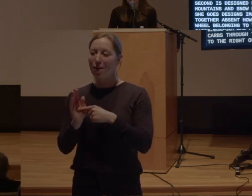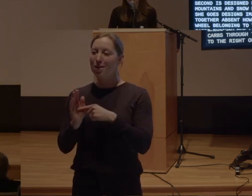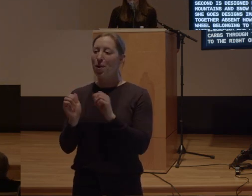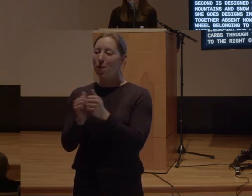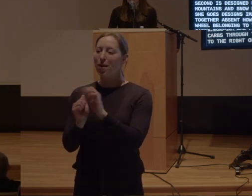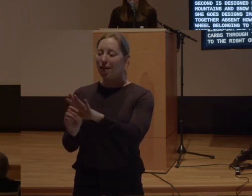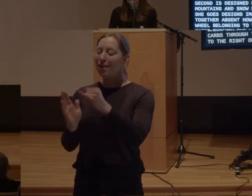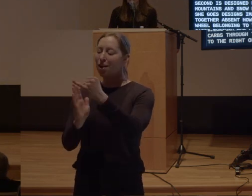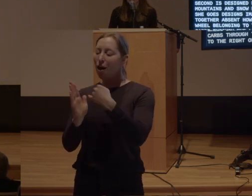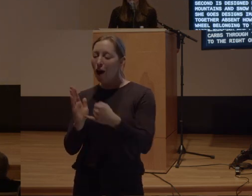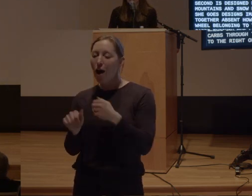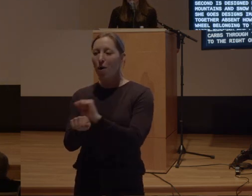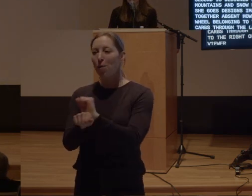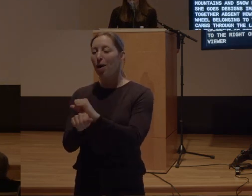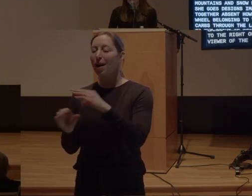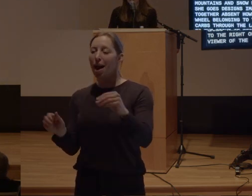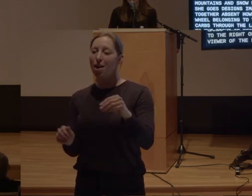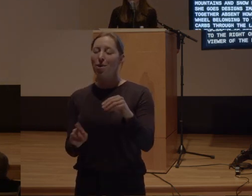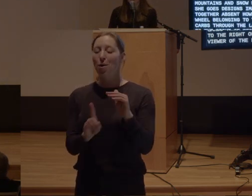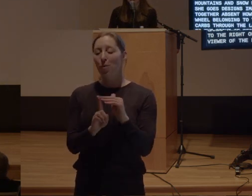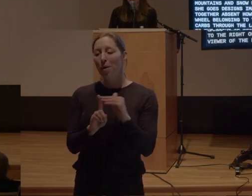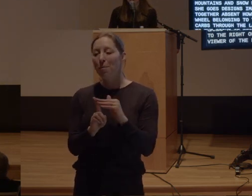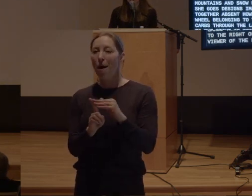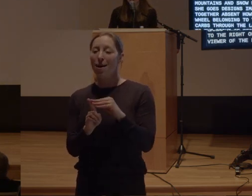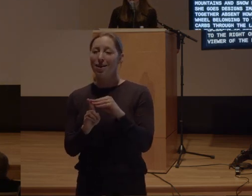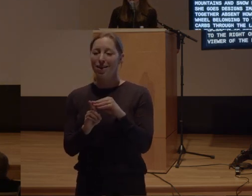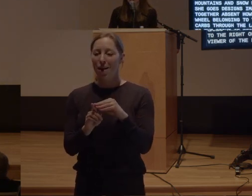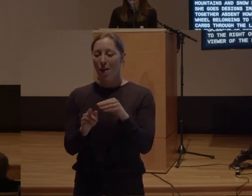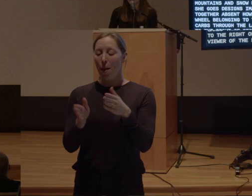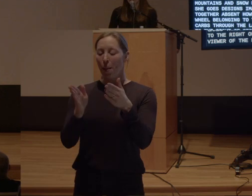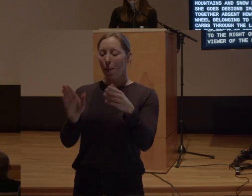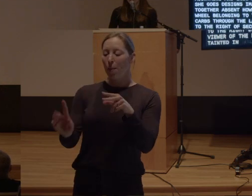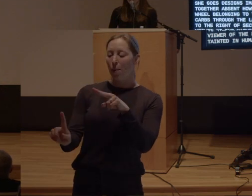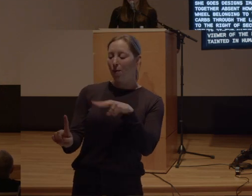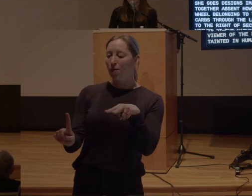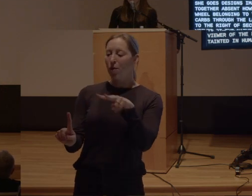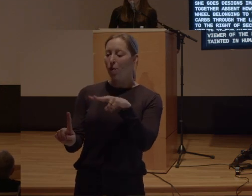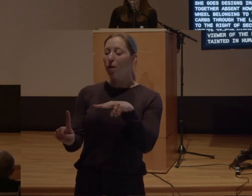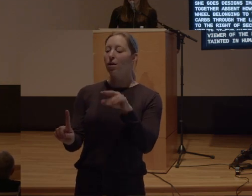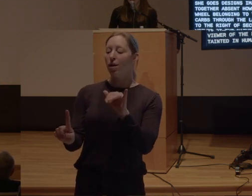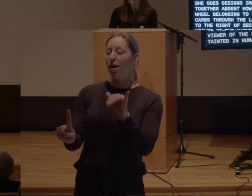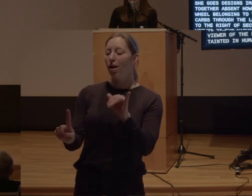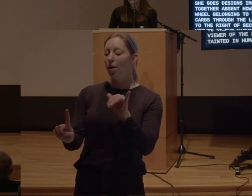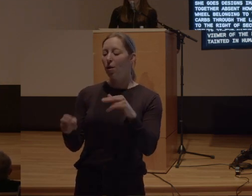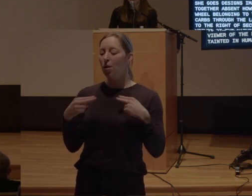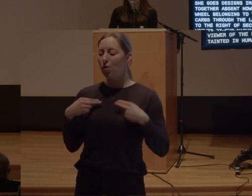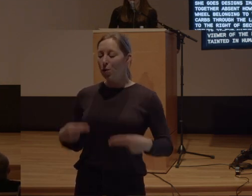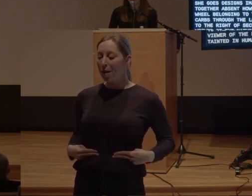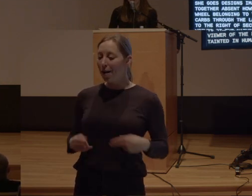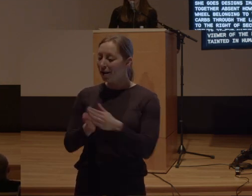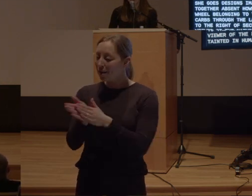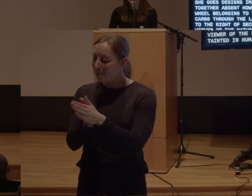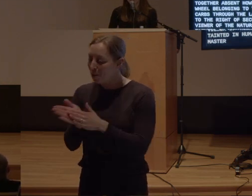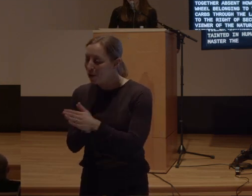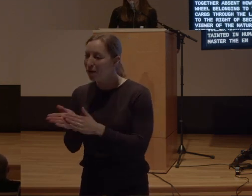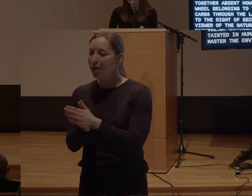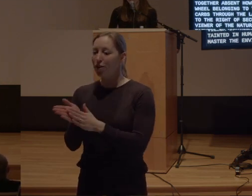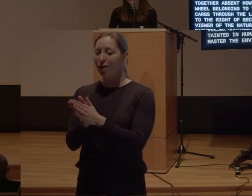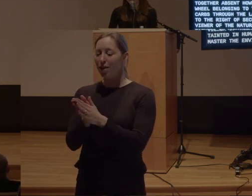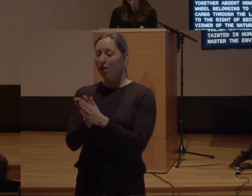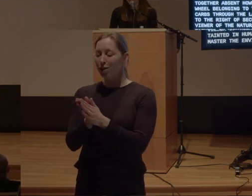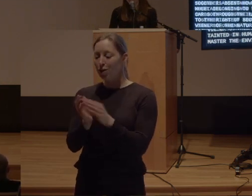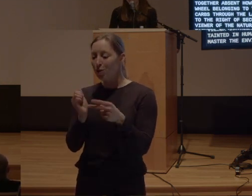and it reminds the viewer of the natural beauty that has been tainted in humanity's drive to industrialize and master the environment.